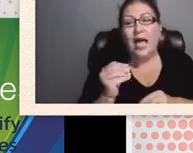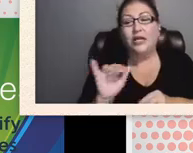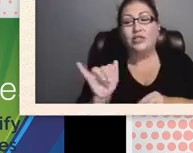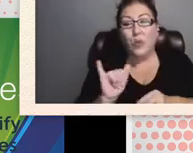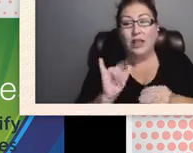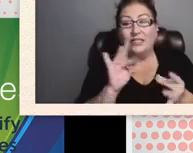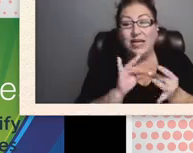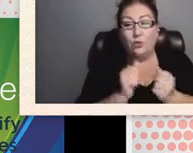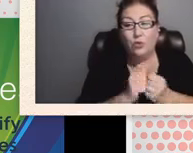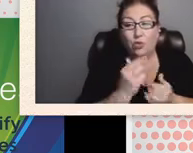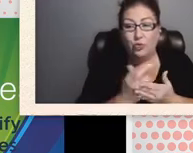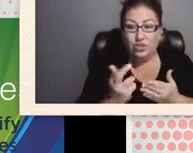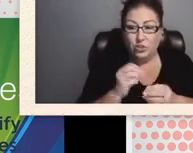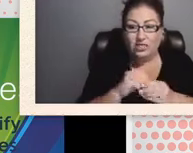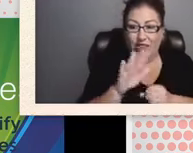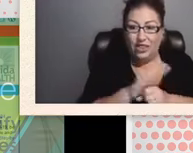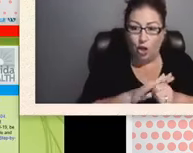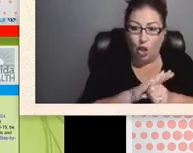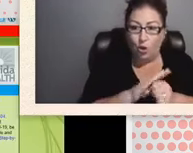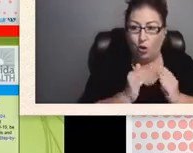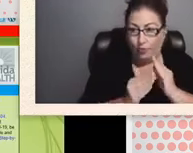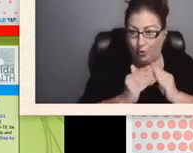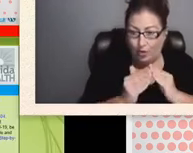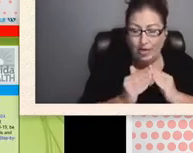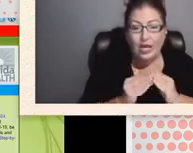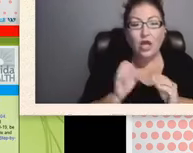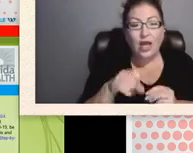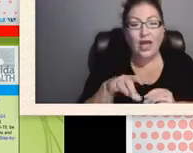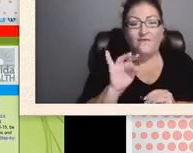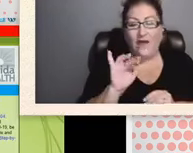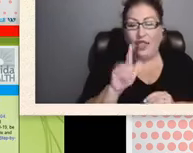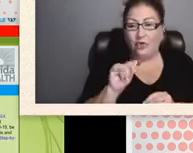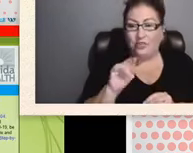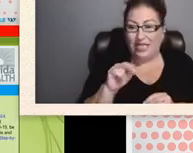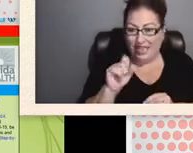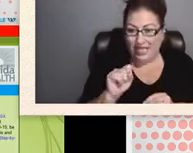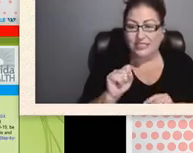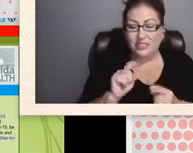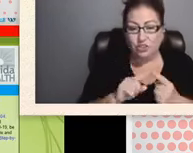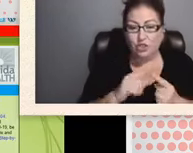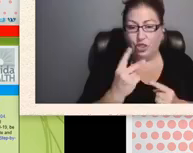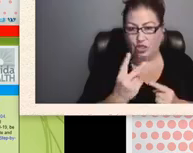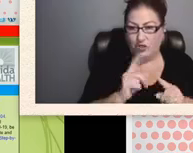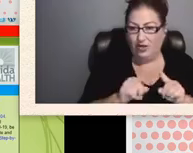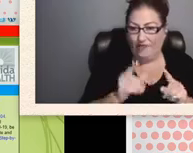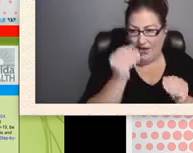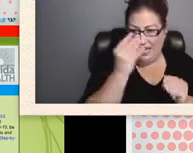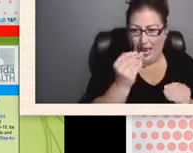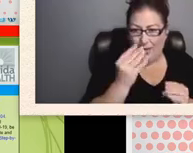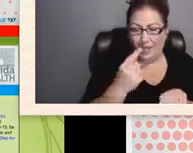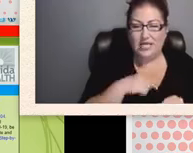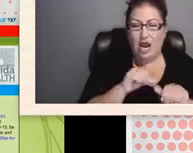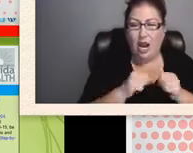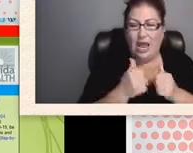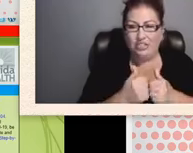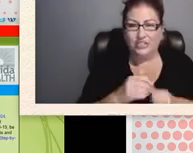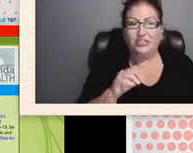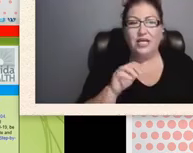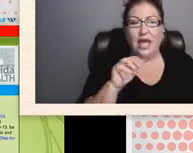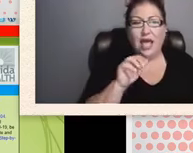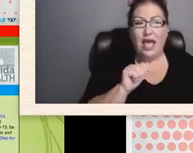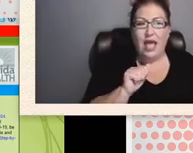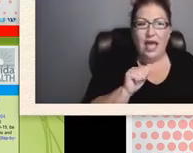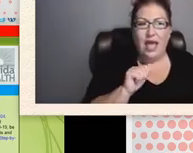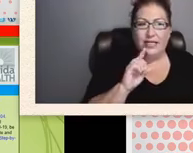resources in their local communities. You can find the links to these two databases on our agency's website at